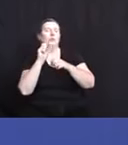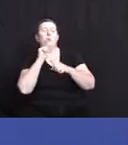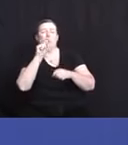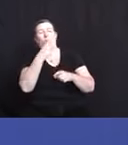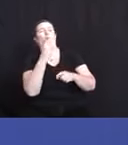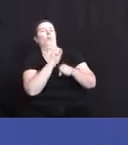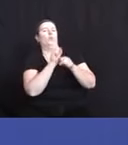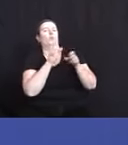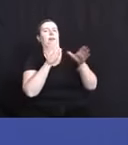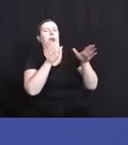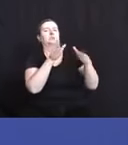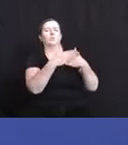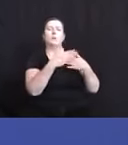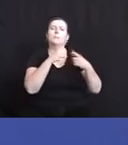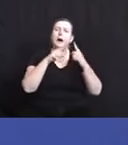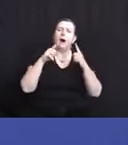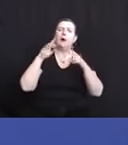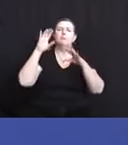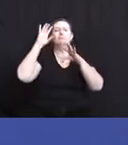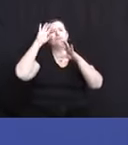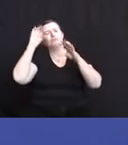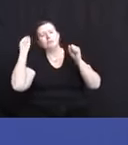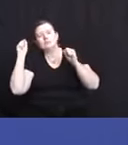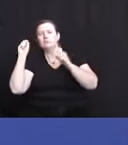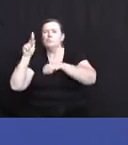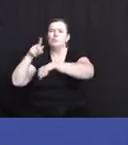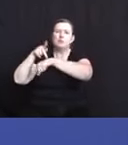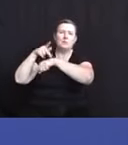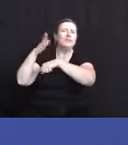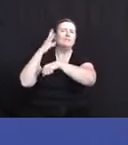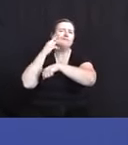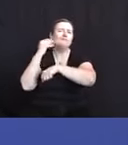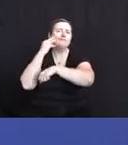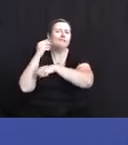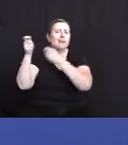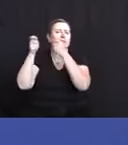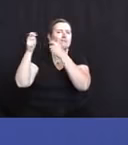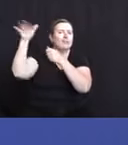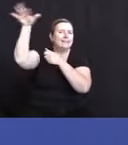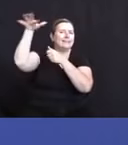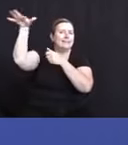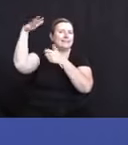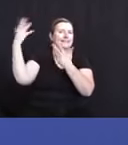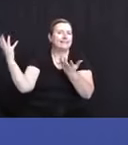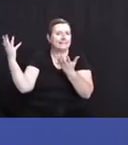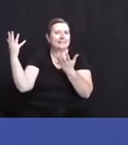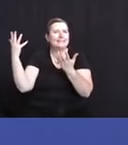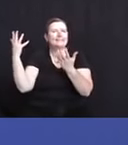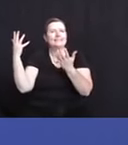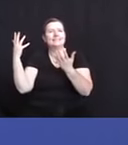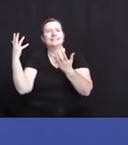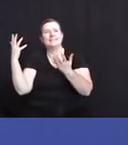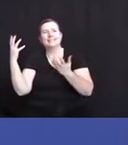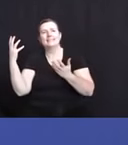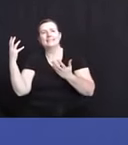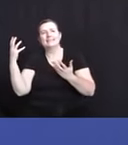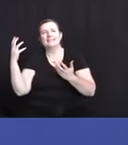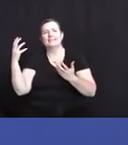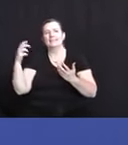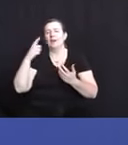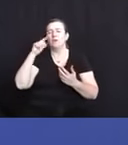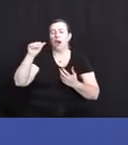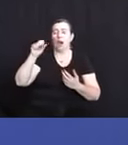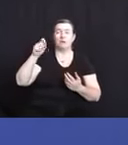in Asbury Park, where he and I met. So I don't have a specific for you, but his life story, both professional